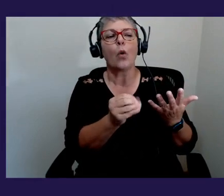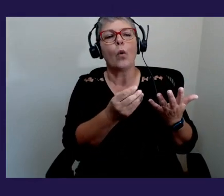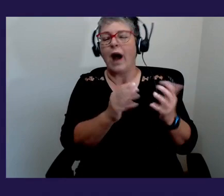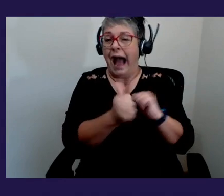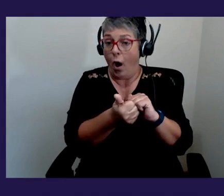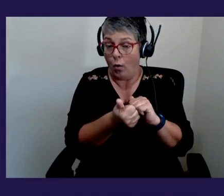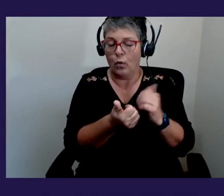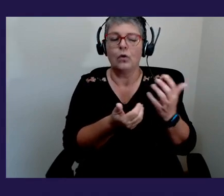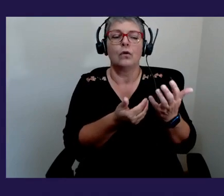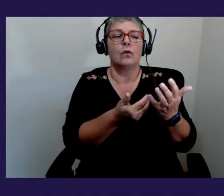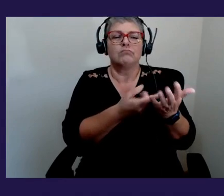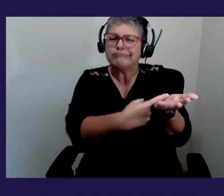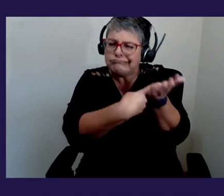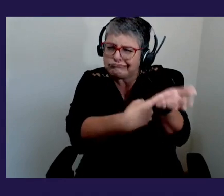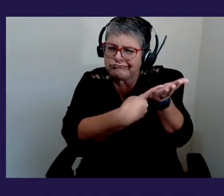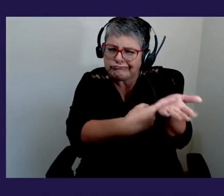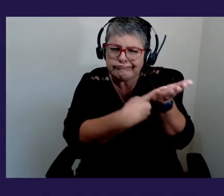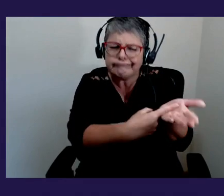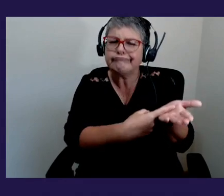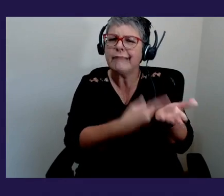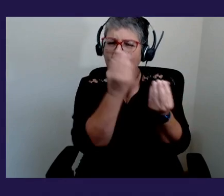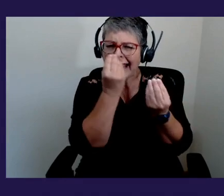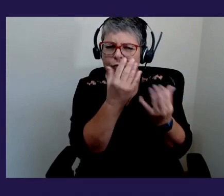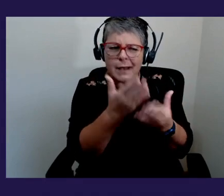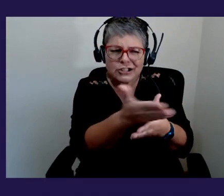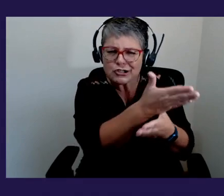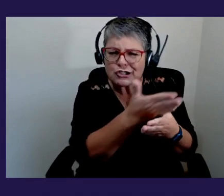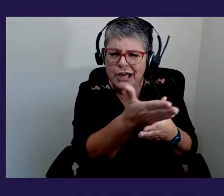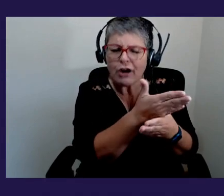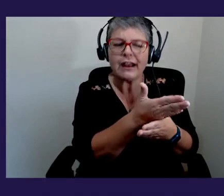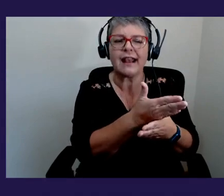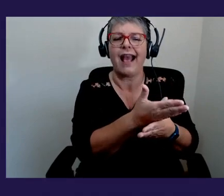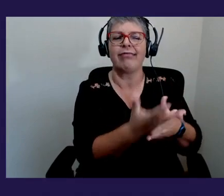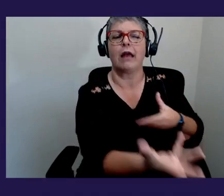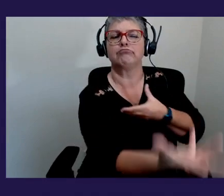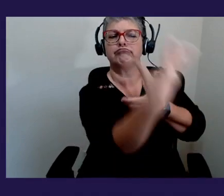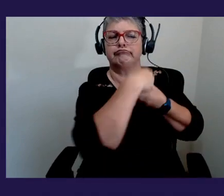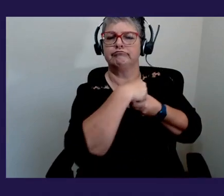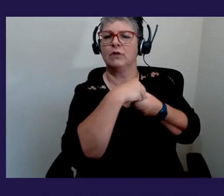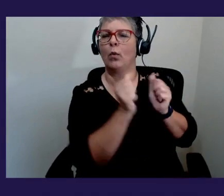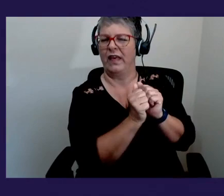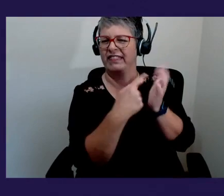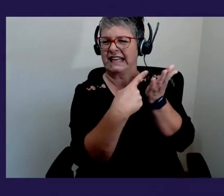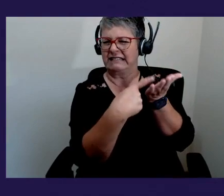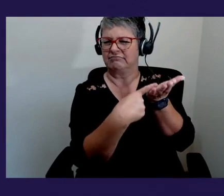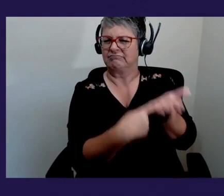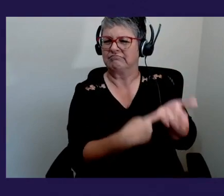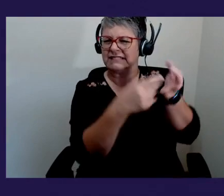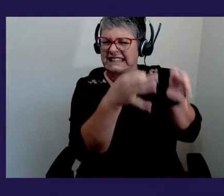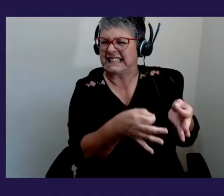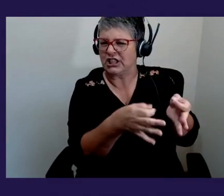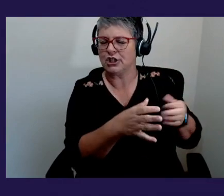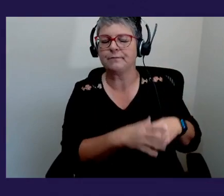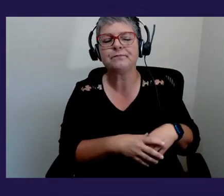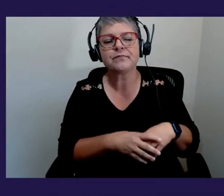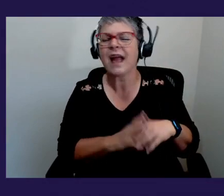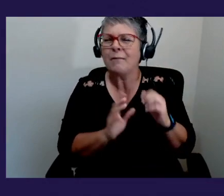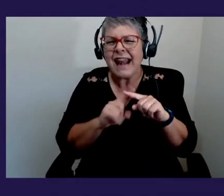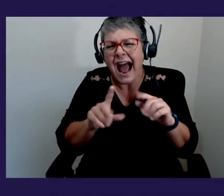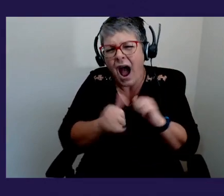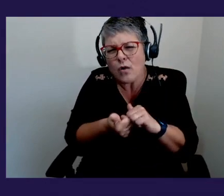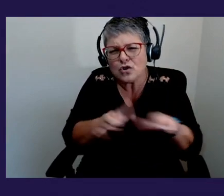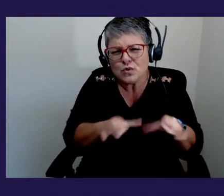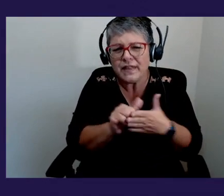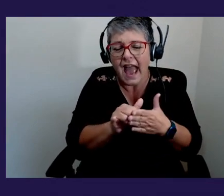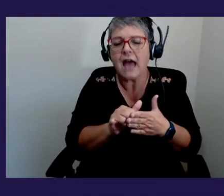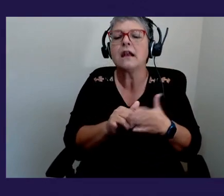for sharing information and for decision-making. But in order to do that, we're going to need to demonstrate our